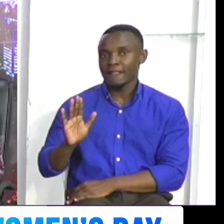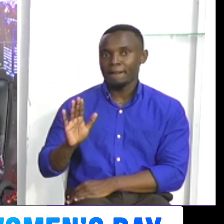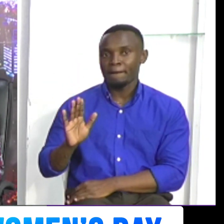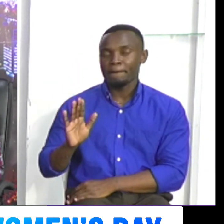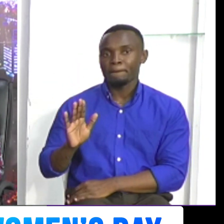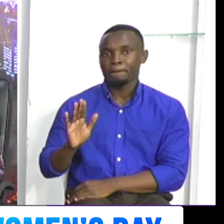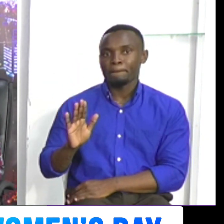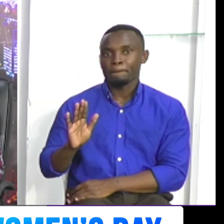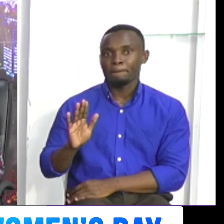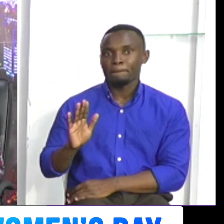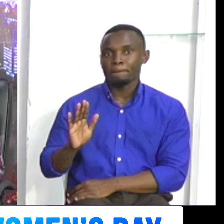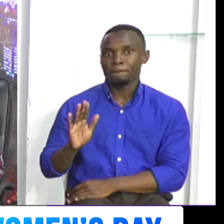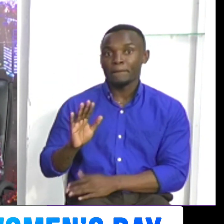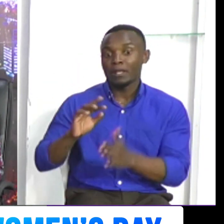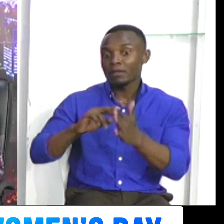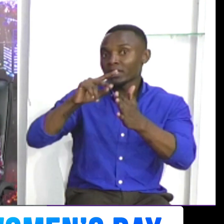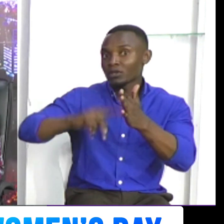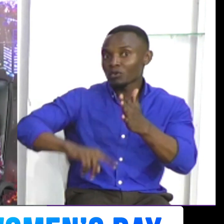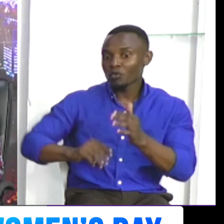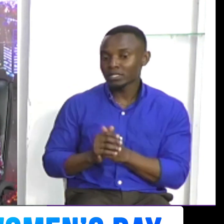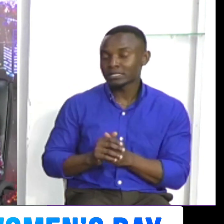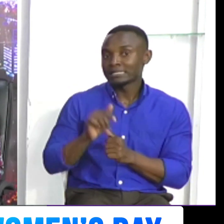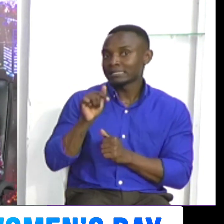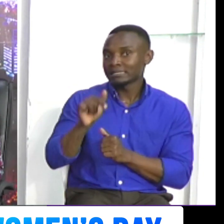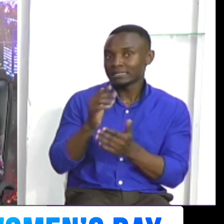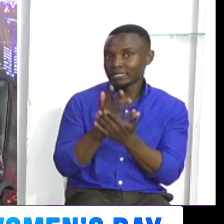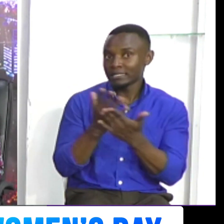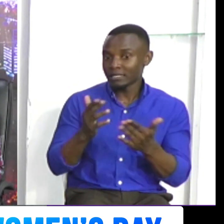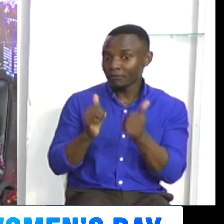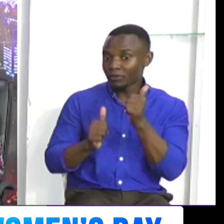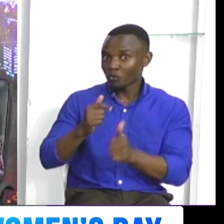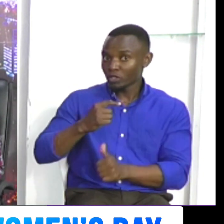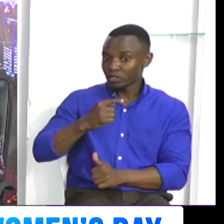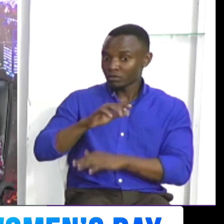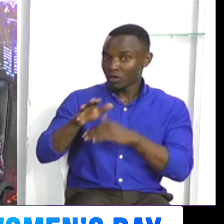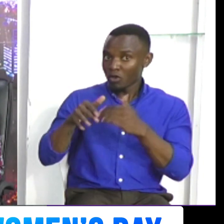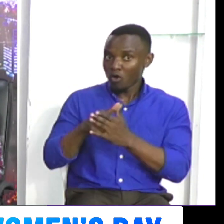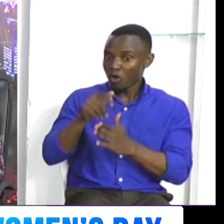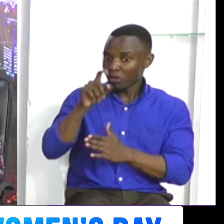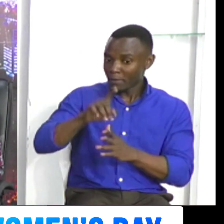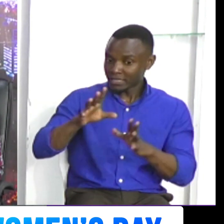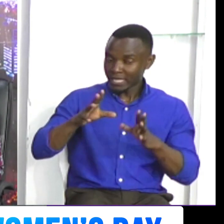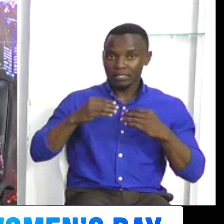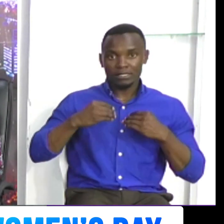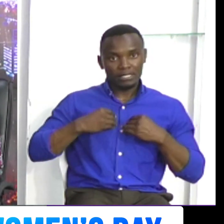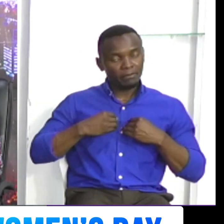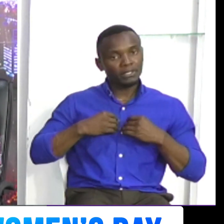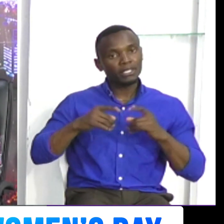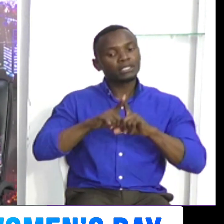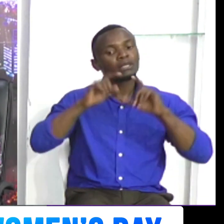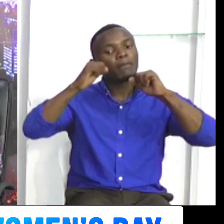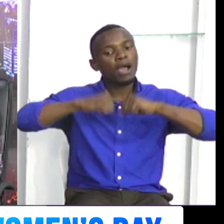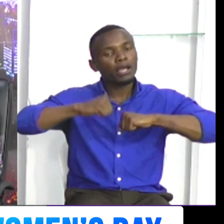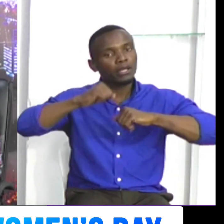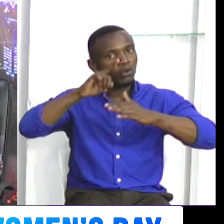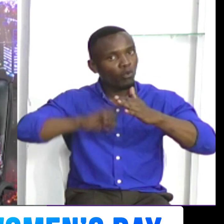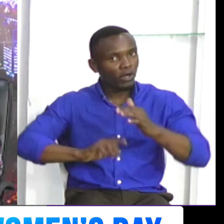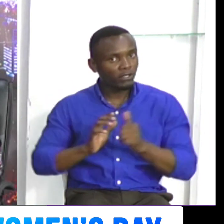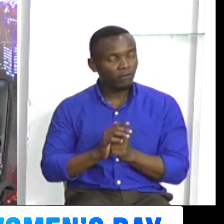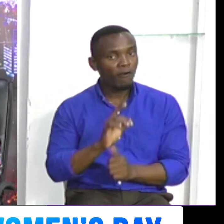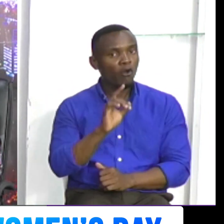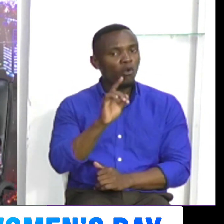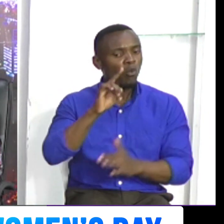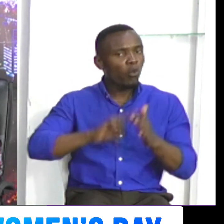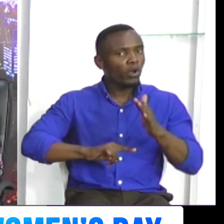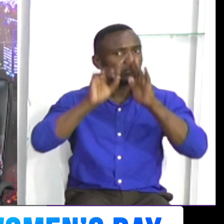It's an area that we need to come to terms with and first agree that it's first about